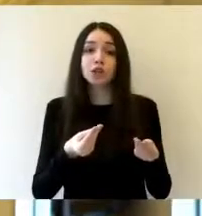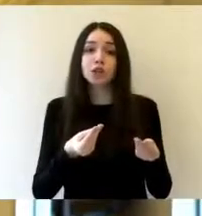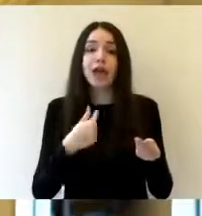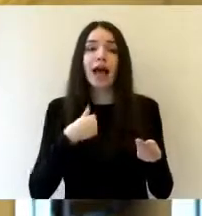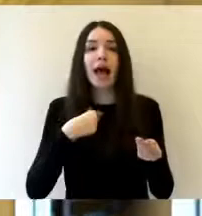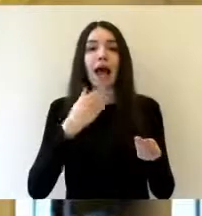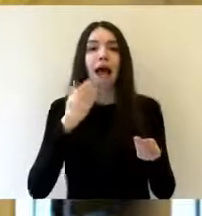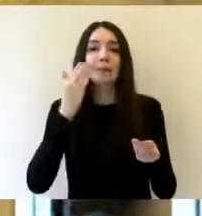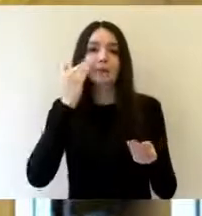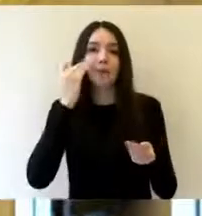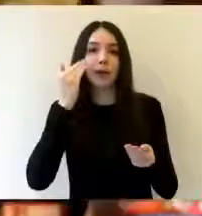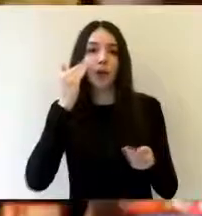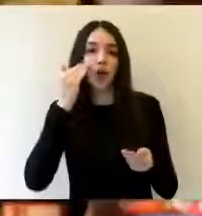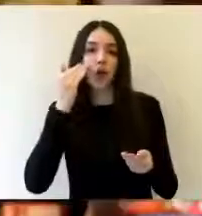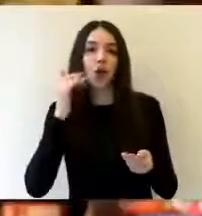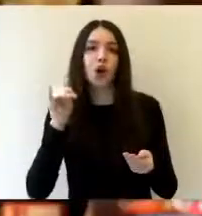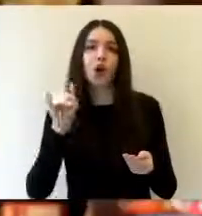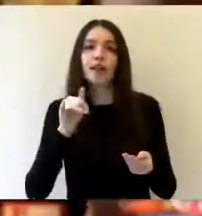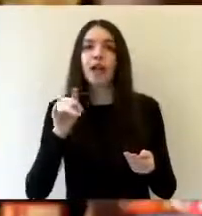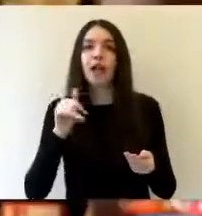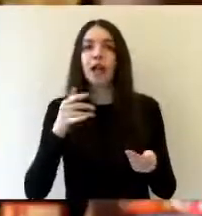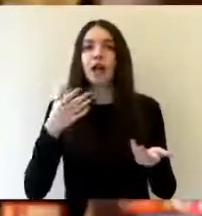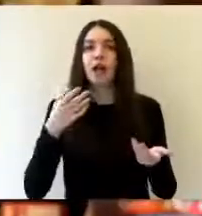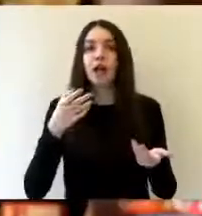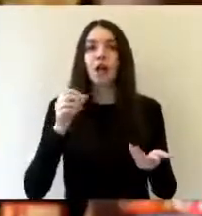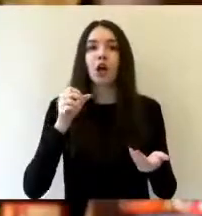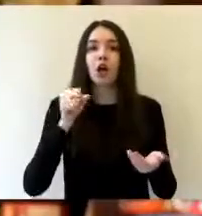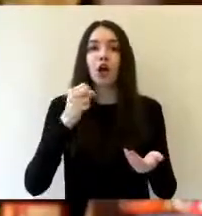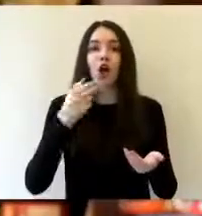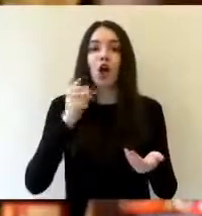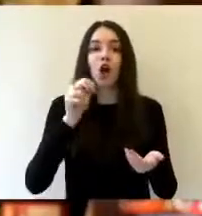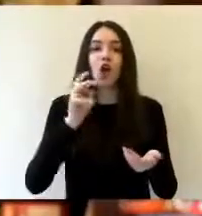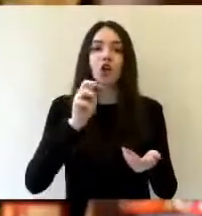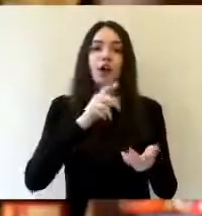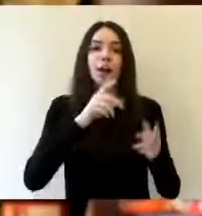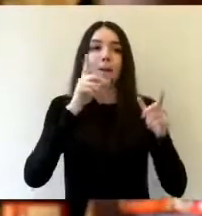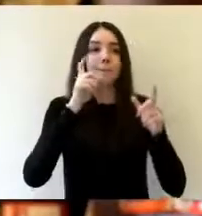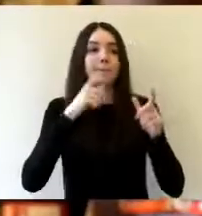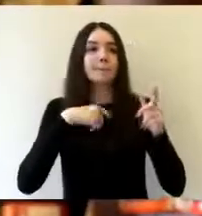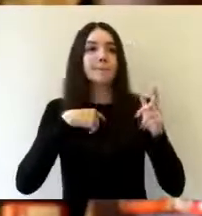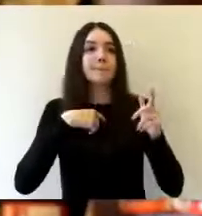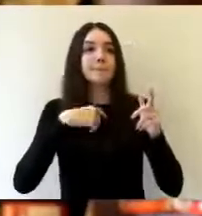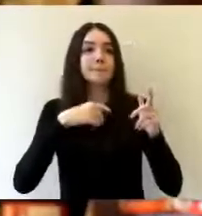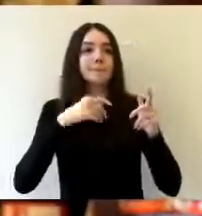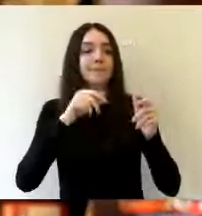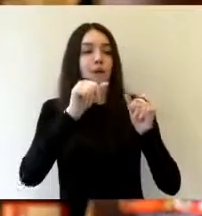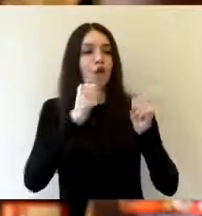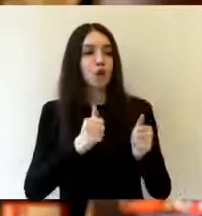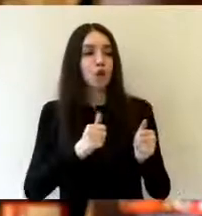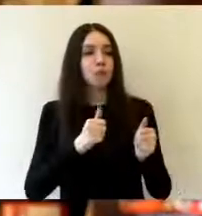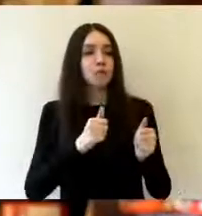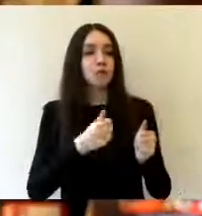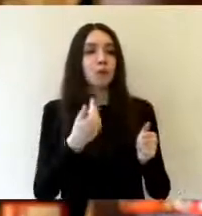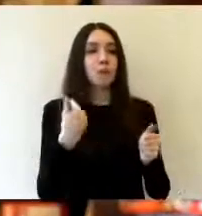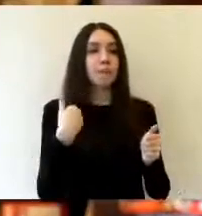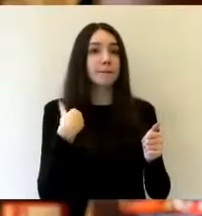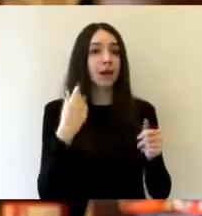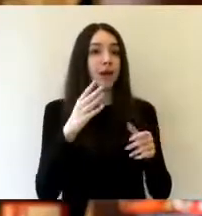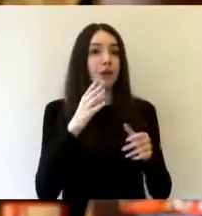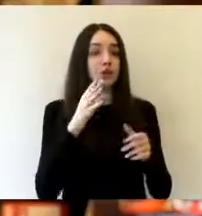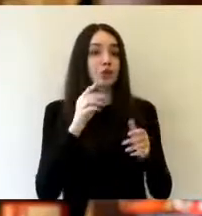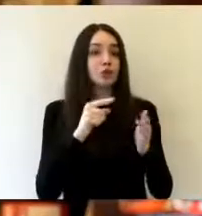know that the piece that Sean took photographs of in my studio is hanging up on the wall, like, that used to be part of Johns Hopkins University. Oh, don't tell them.